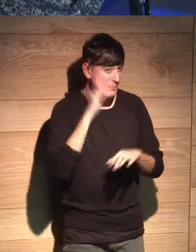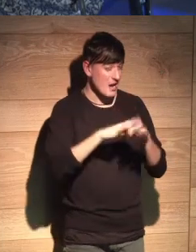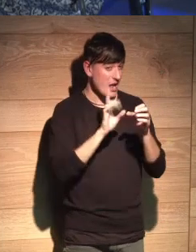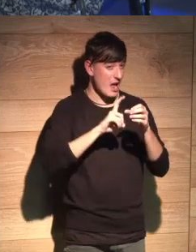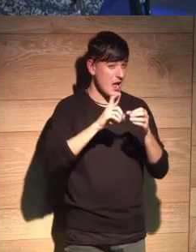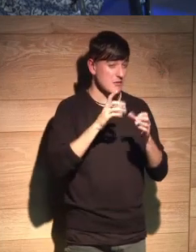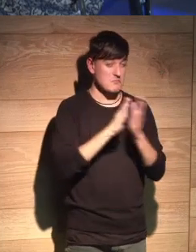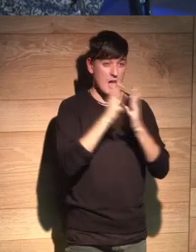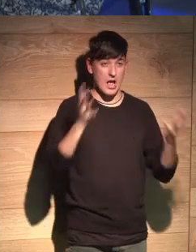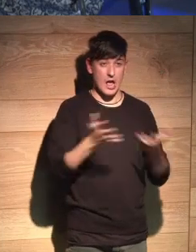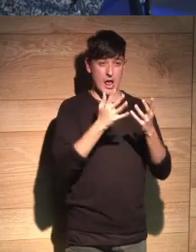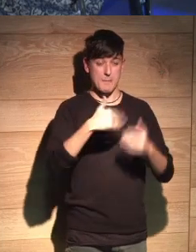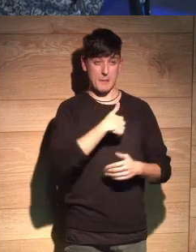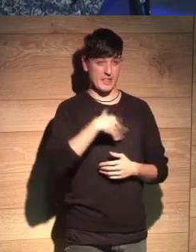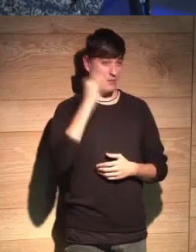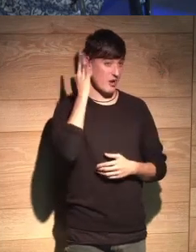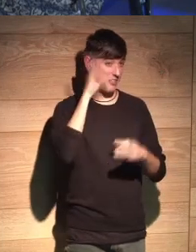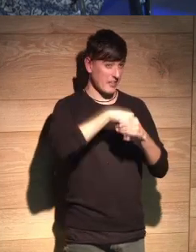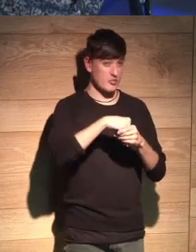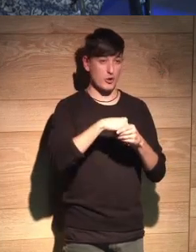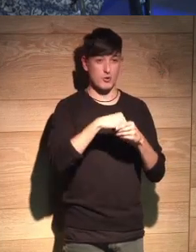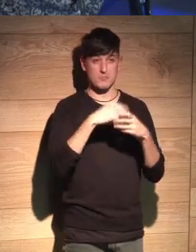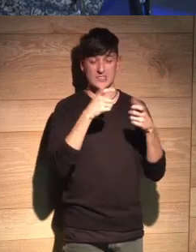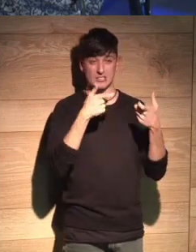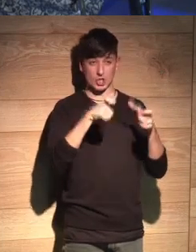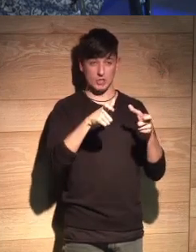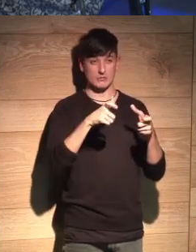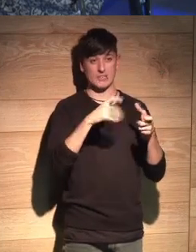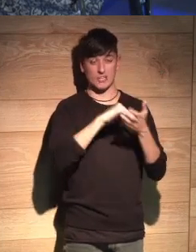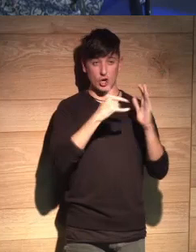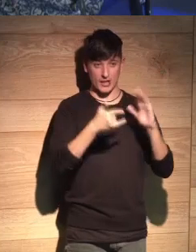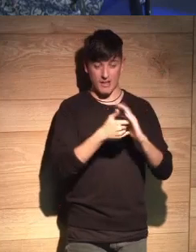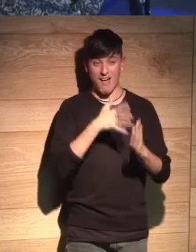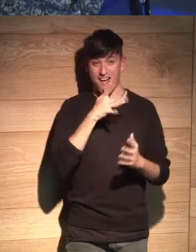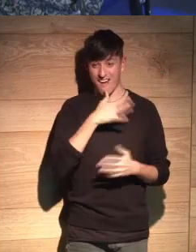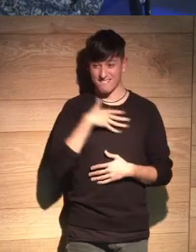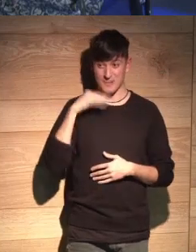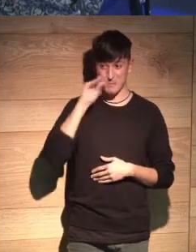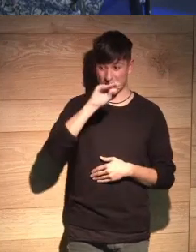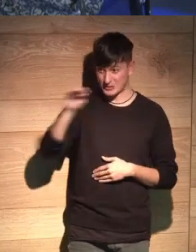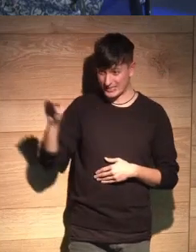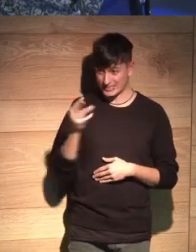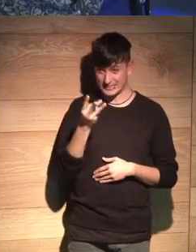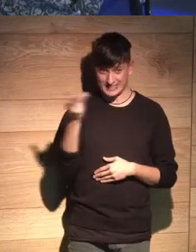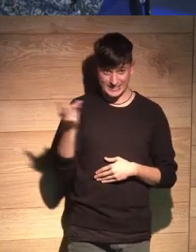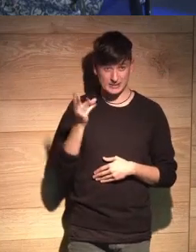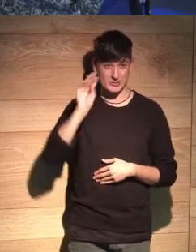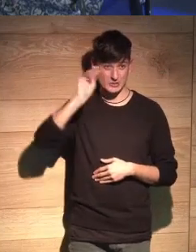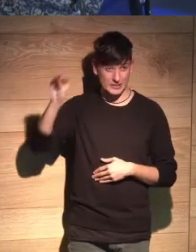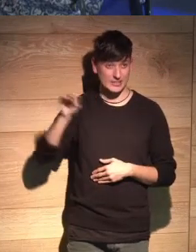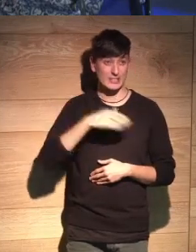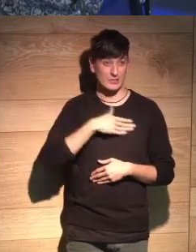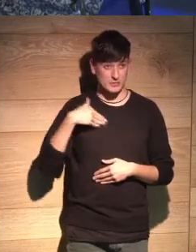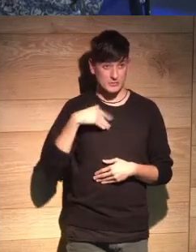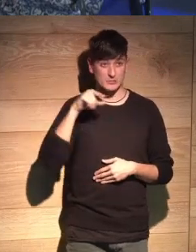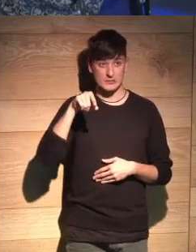in order to encourage the role of the woman in. And now that we know this, I'm going to ask the question the same to the three. I learned